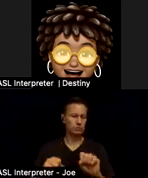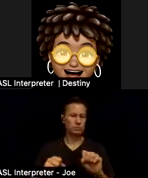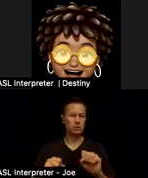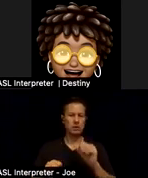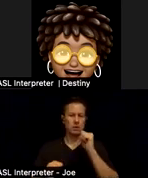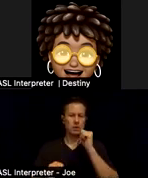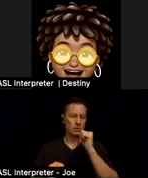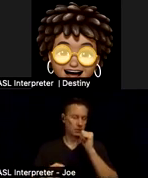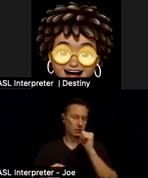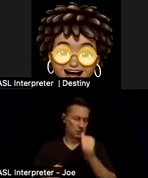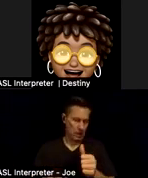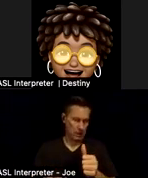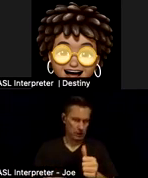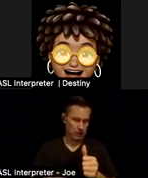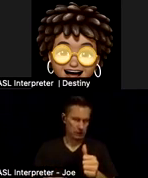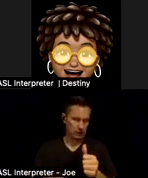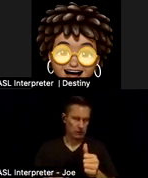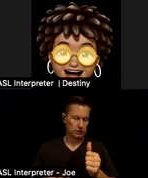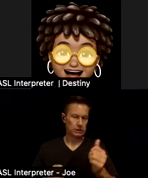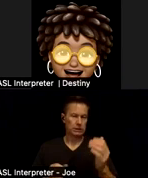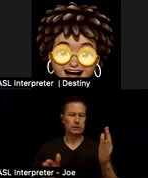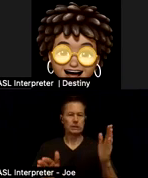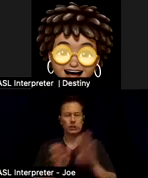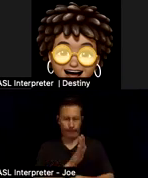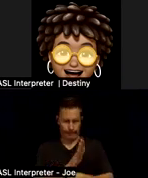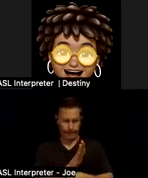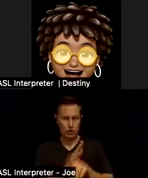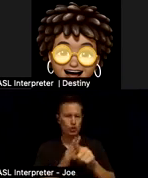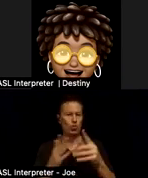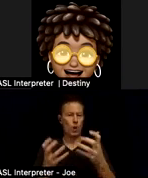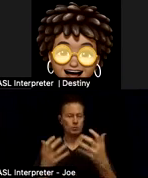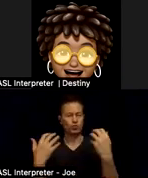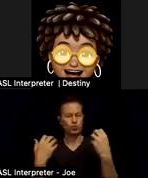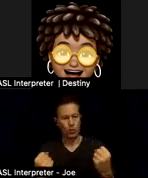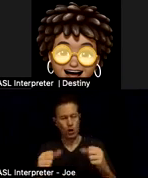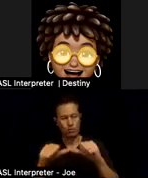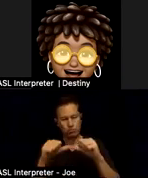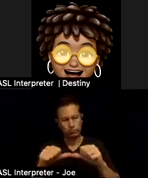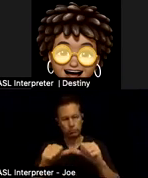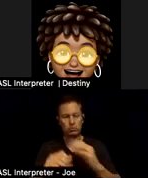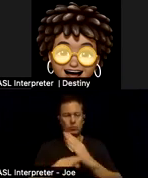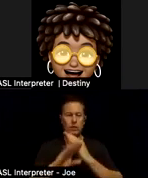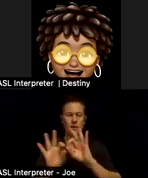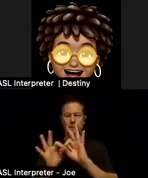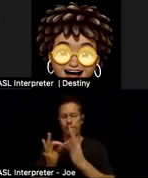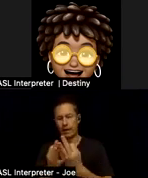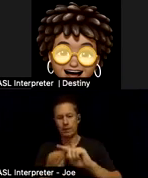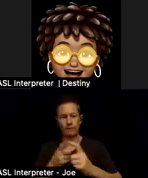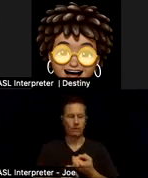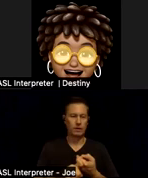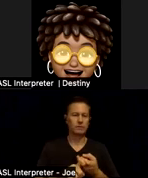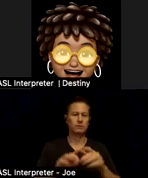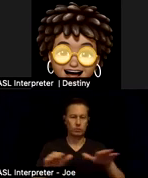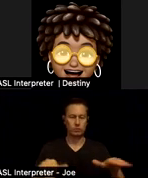TV wall mounts. You want to get something strong and sturdy that will protect your investment, protect your family and your friends. And perhaps the actual